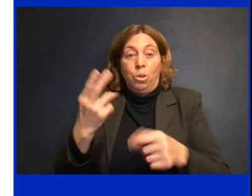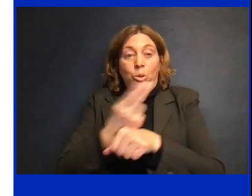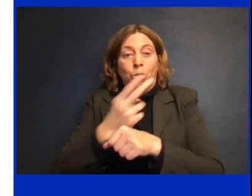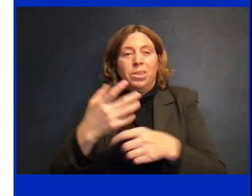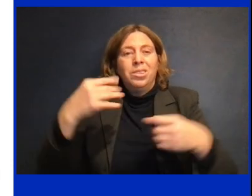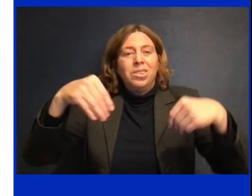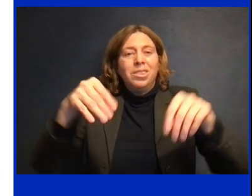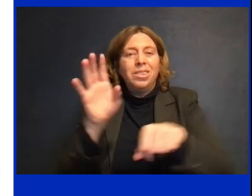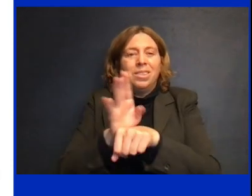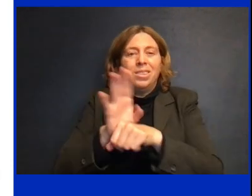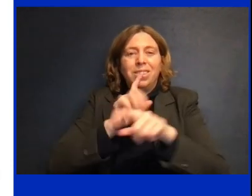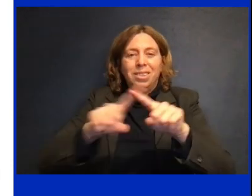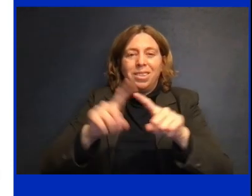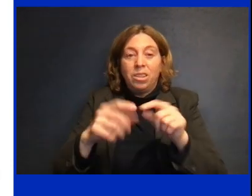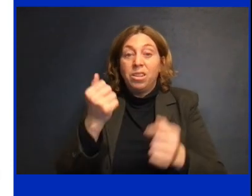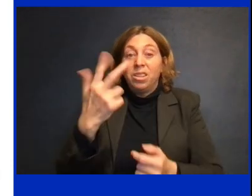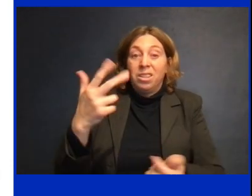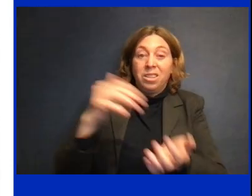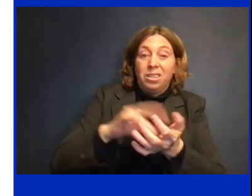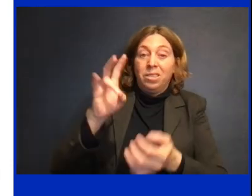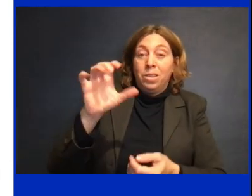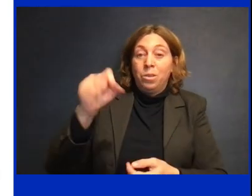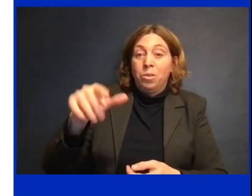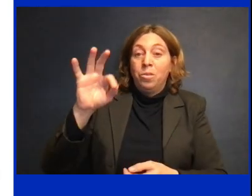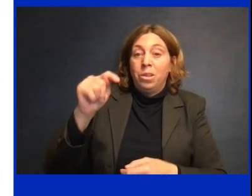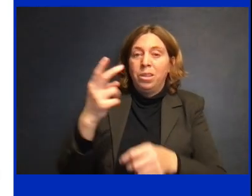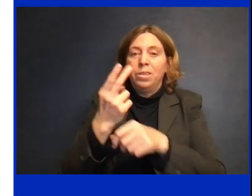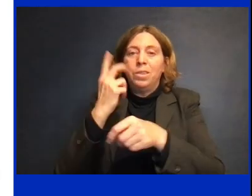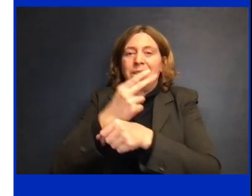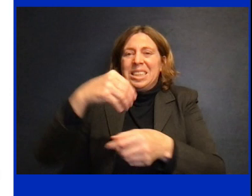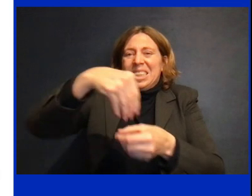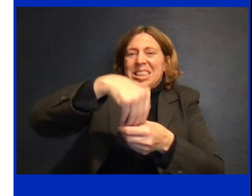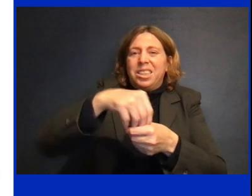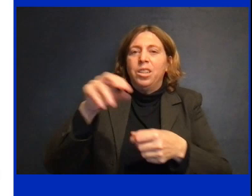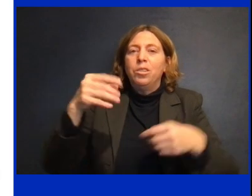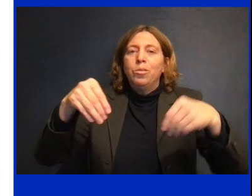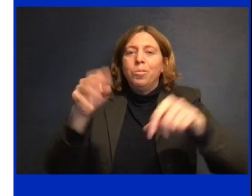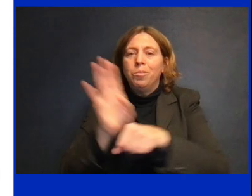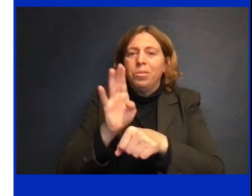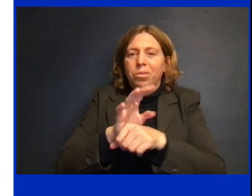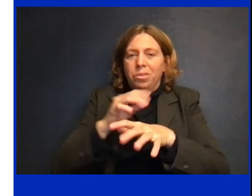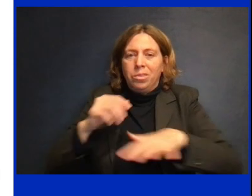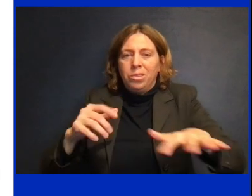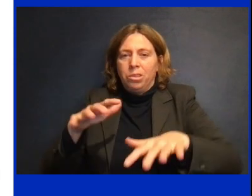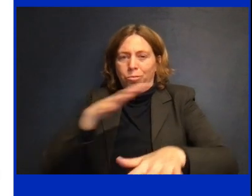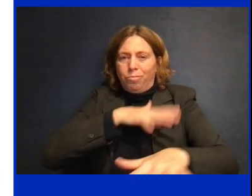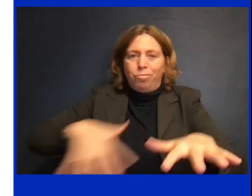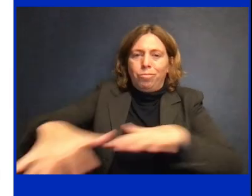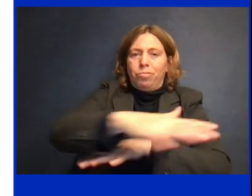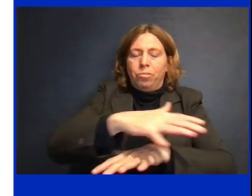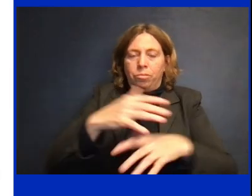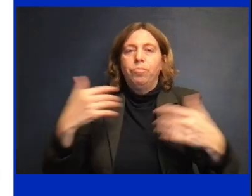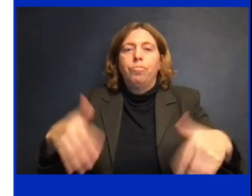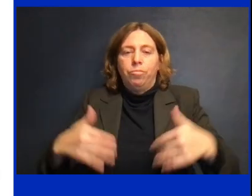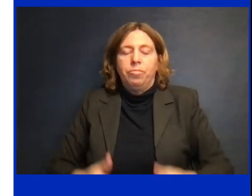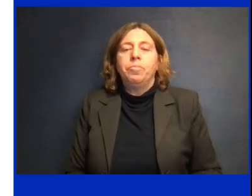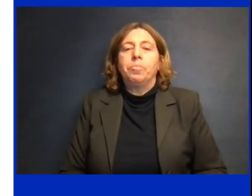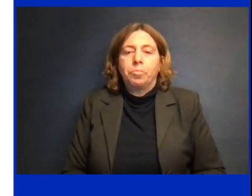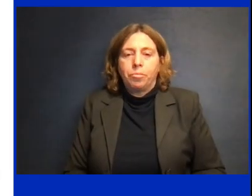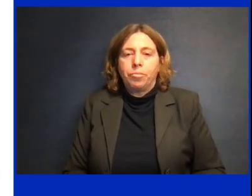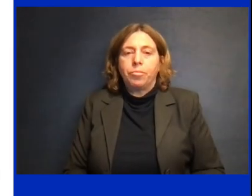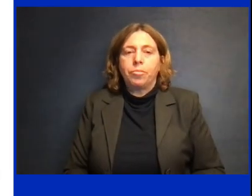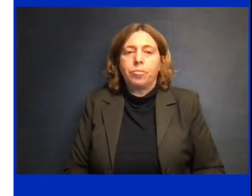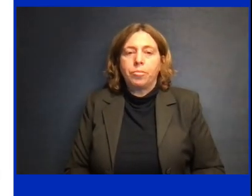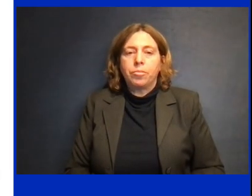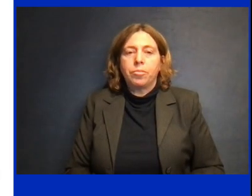55,665 square feet of street-facing retail space, as well as 13,700 square feet of interior